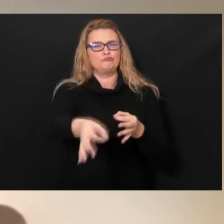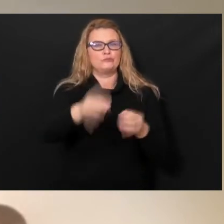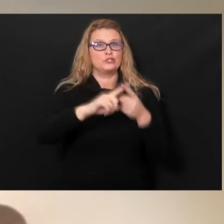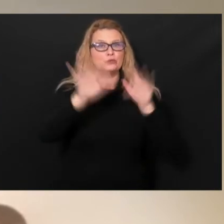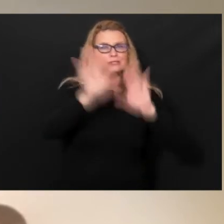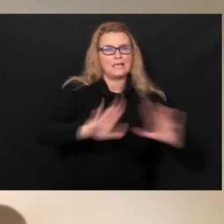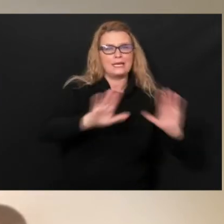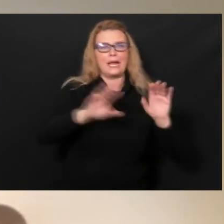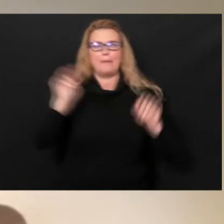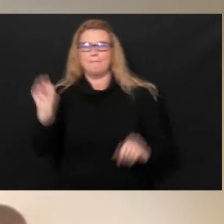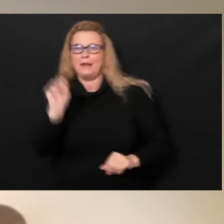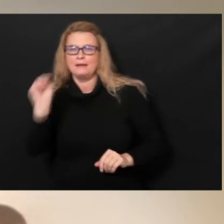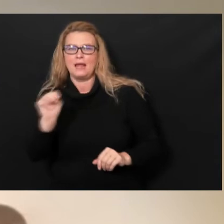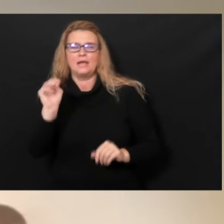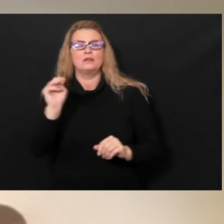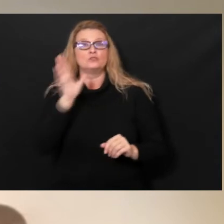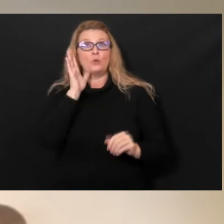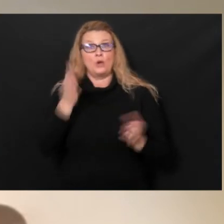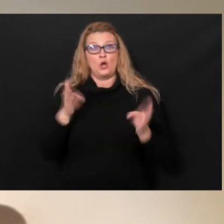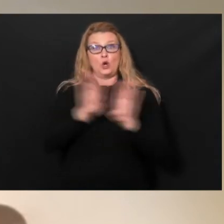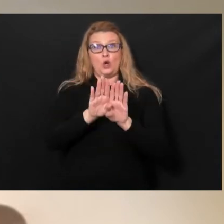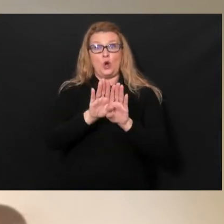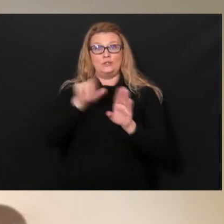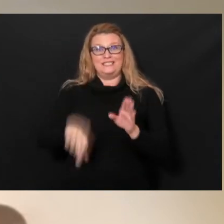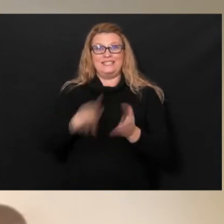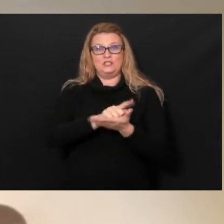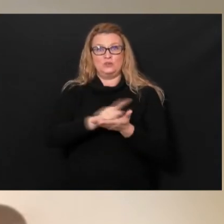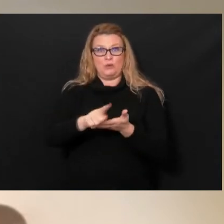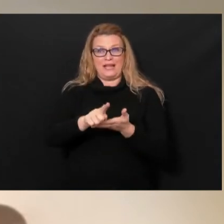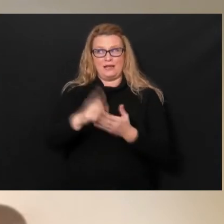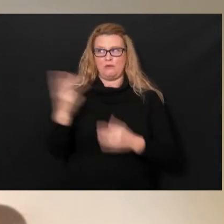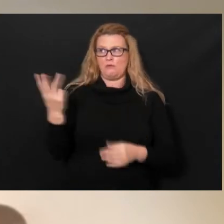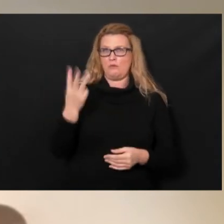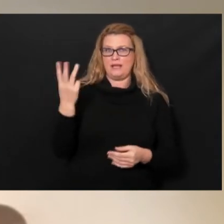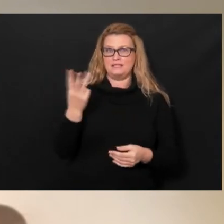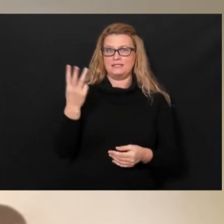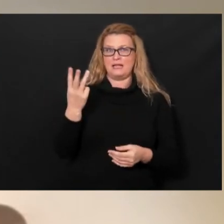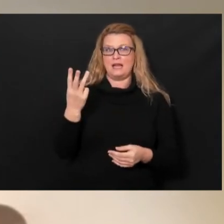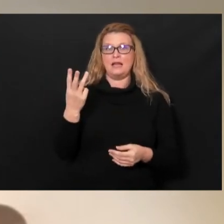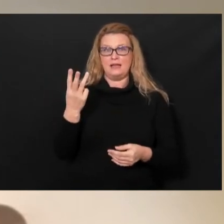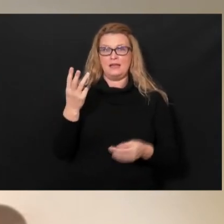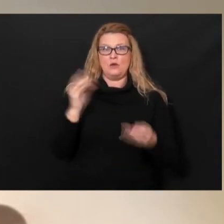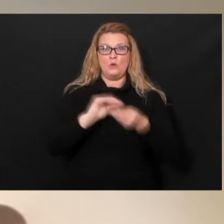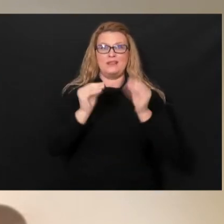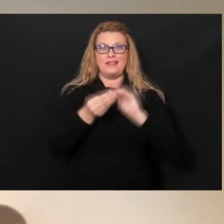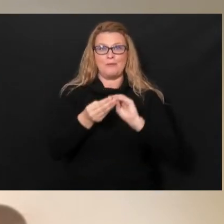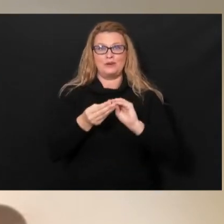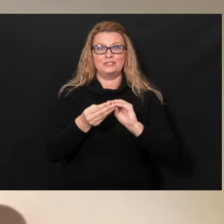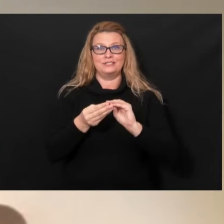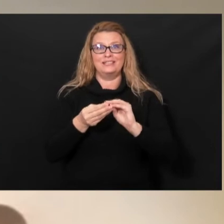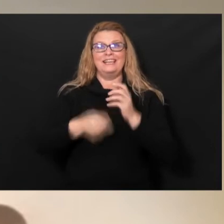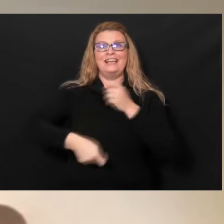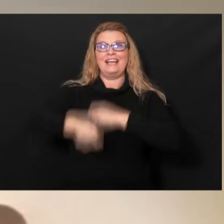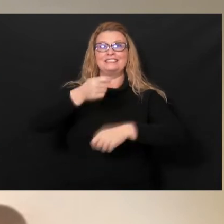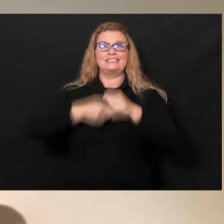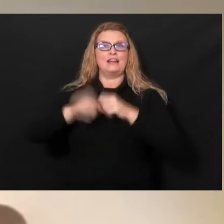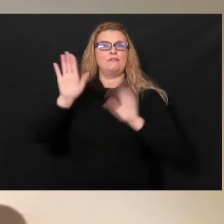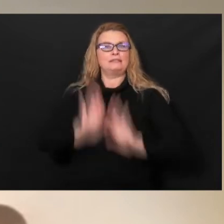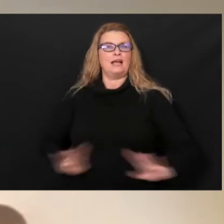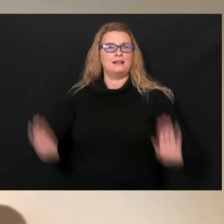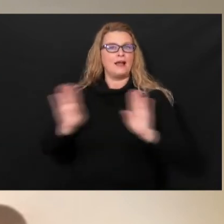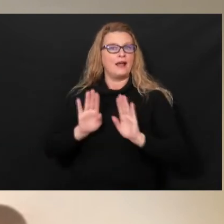and Monday. So we will close this week out on Wednesday with our numbers as opposed to on Sunday. But